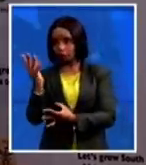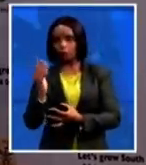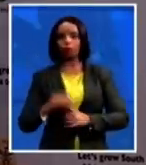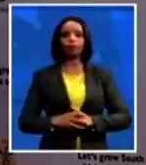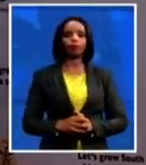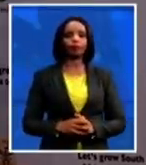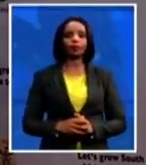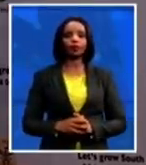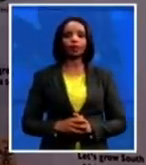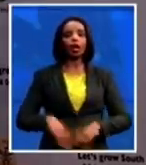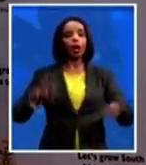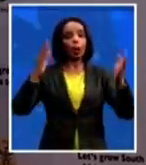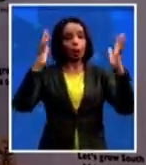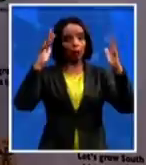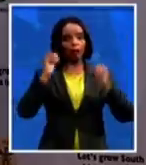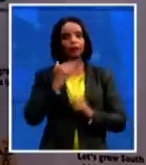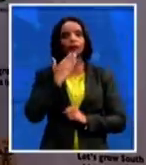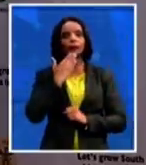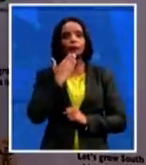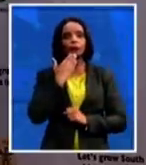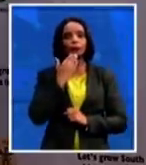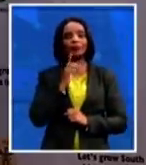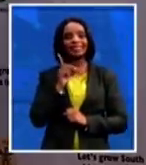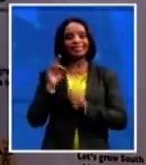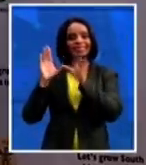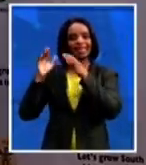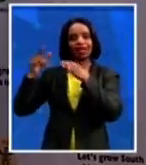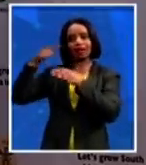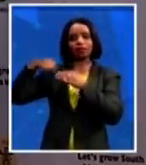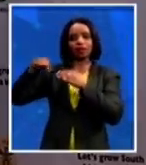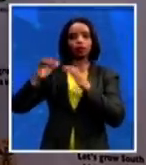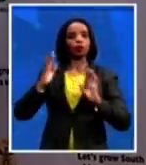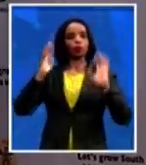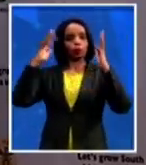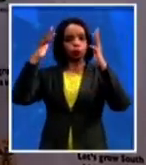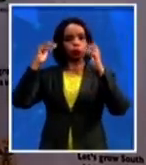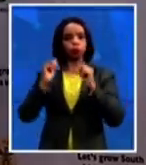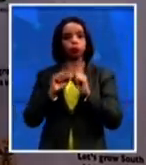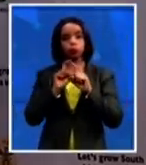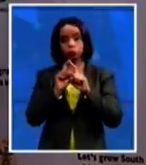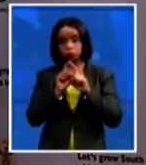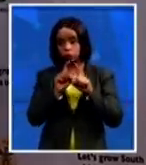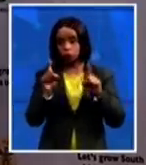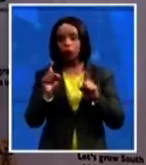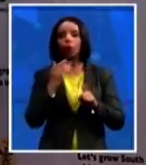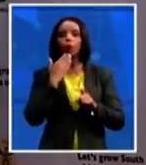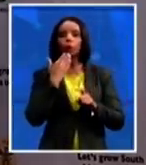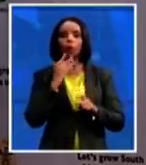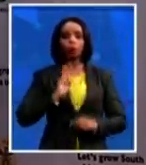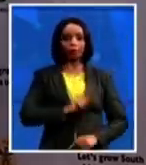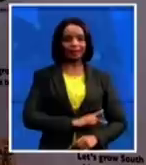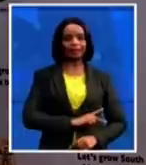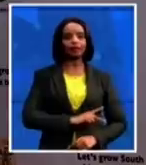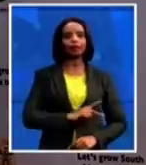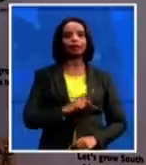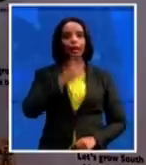its congratulations and well wishes to President Ramaphosa on being bestowed with the doctorate honors causa